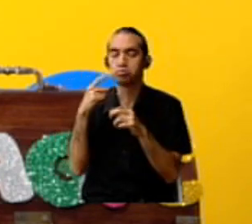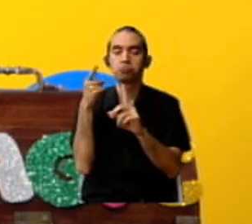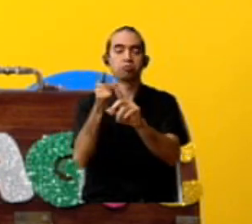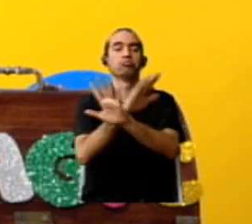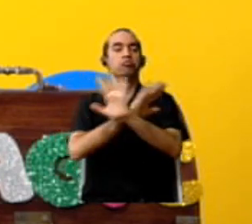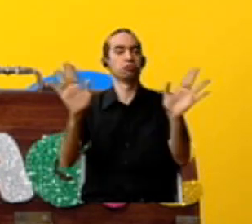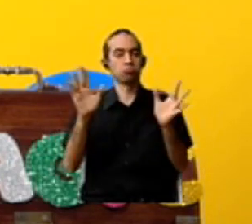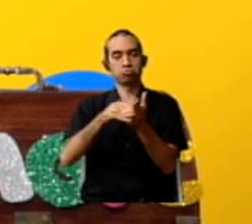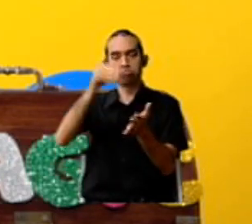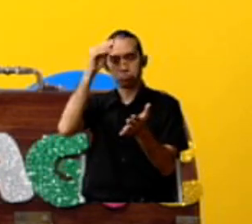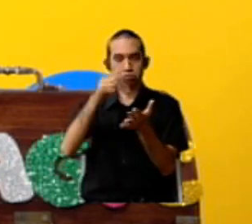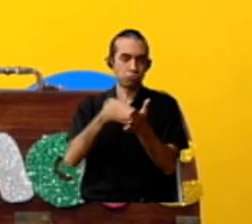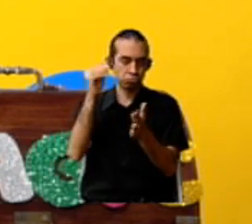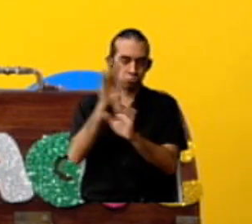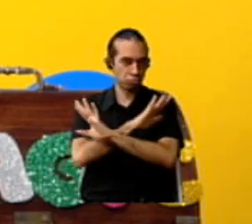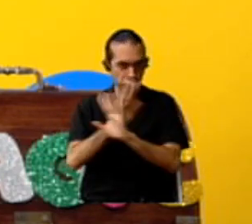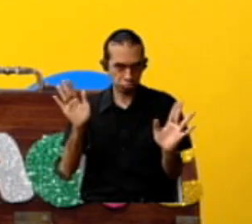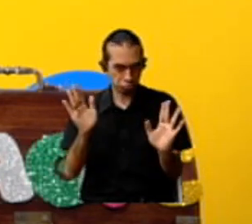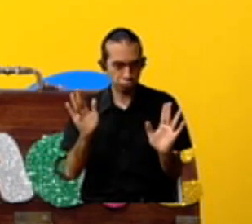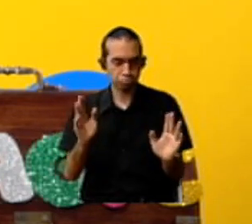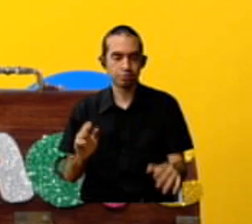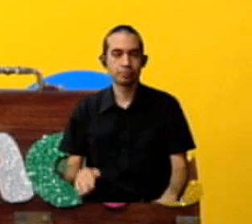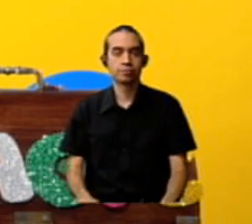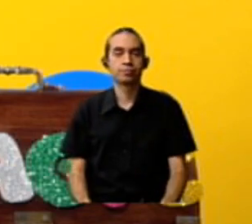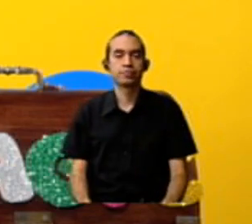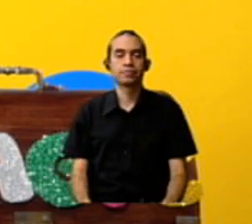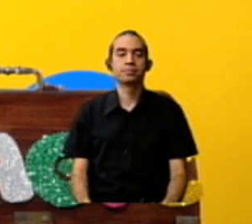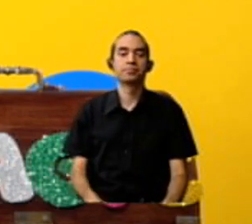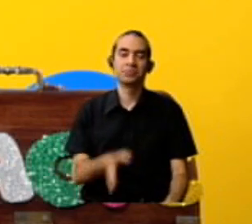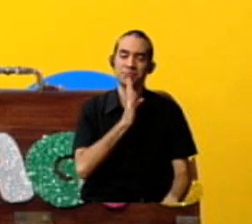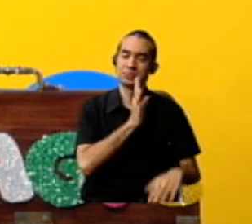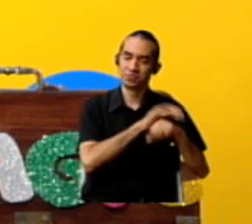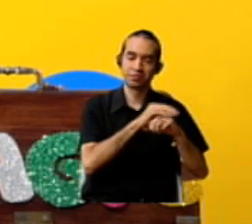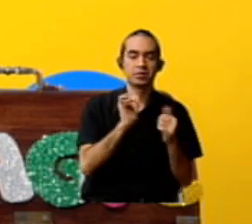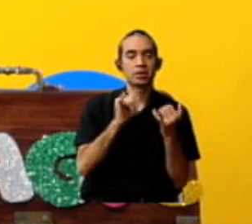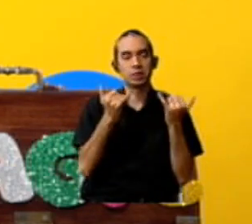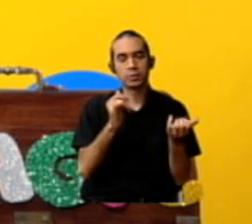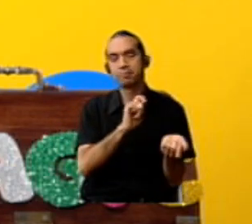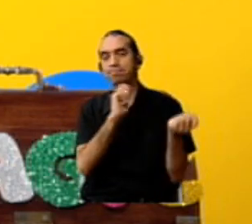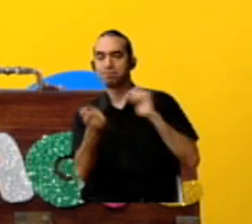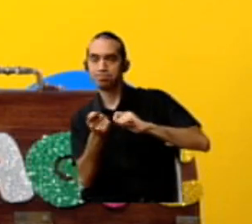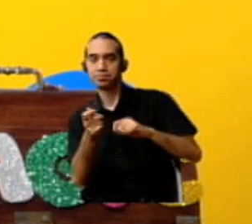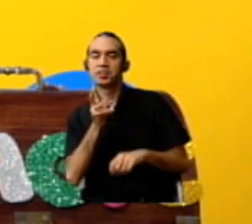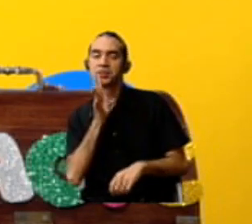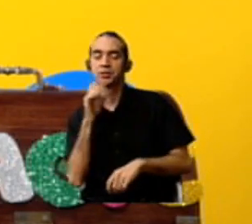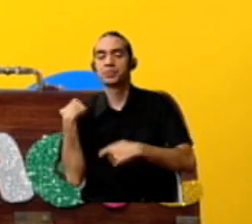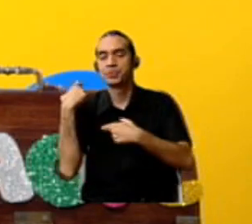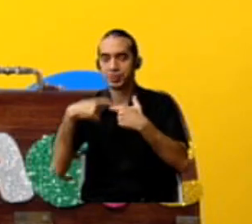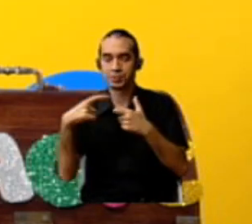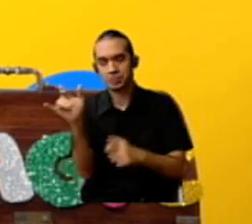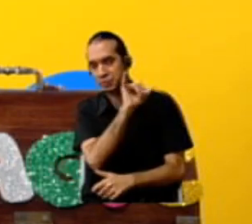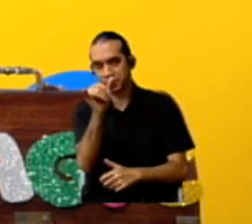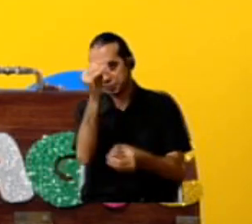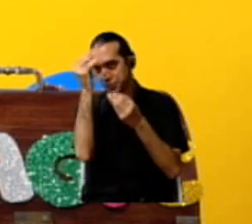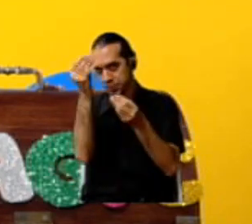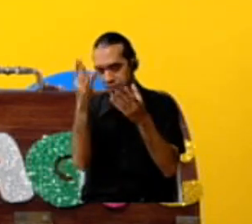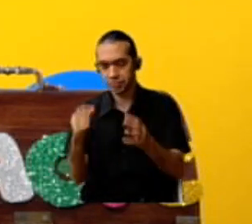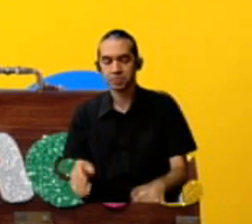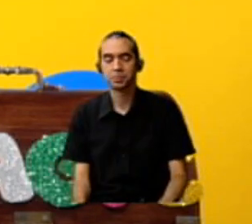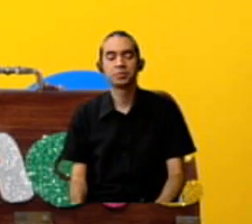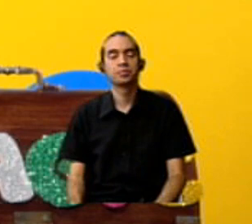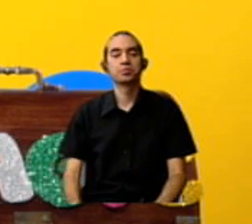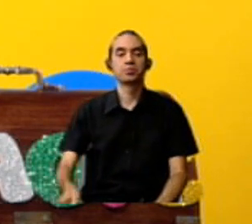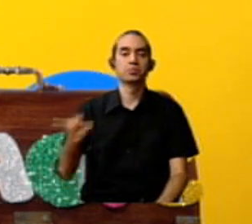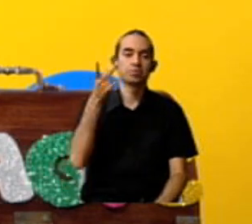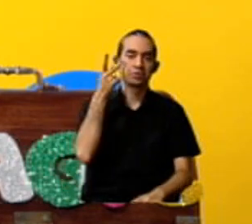only with educational purposes. Vamos a observar videos y a escuchar canciones